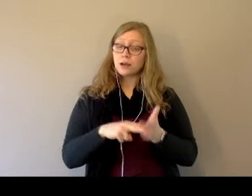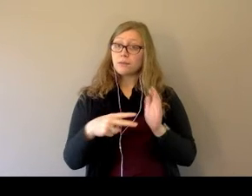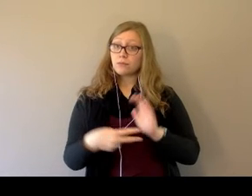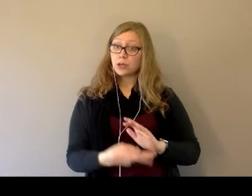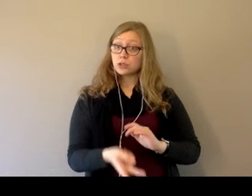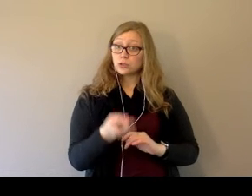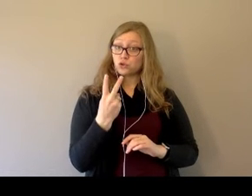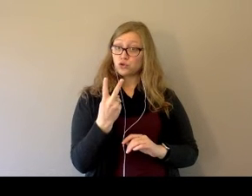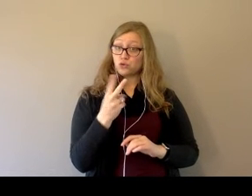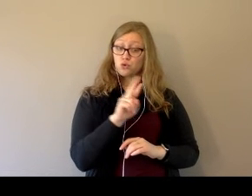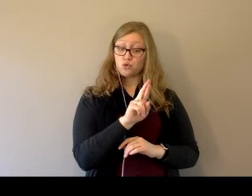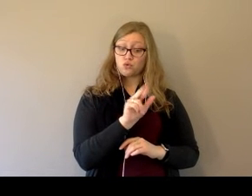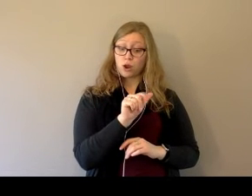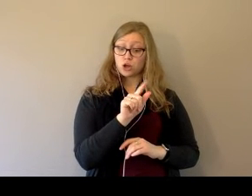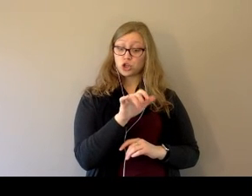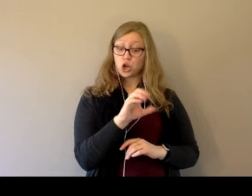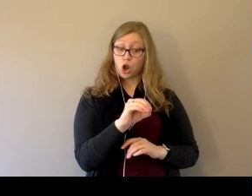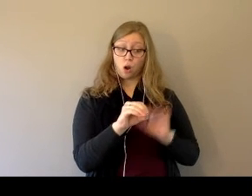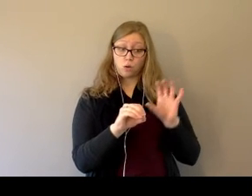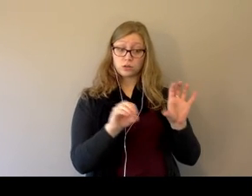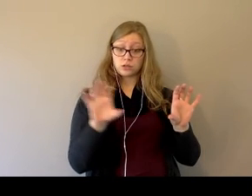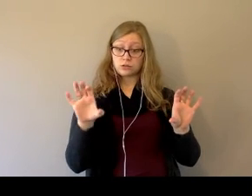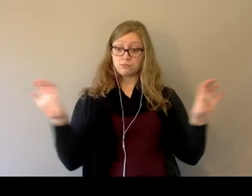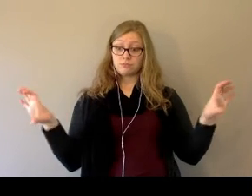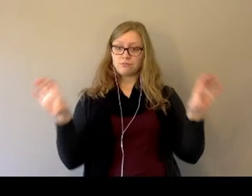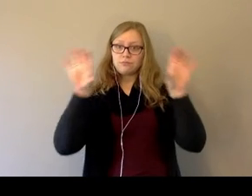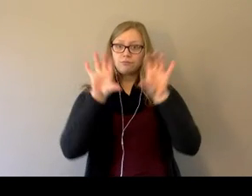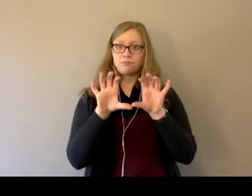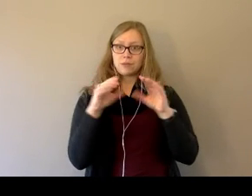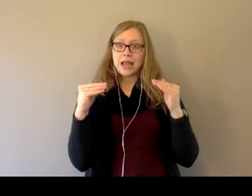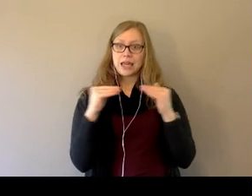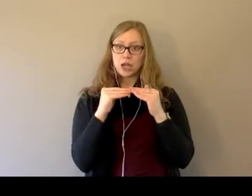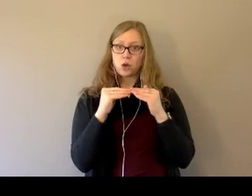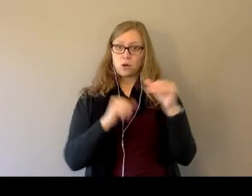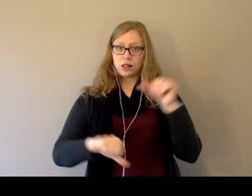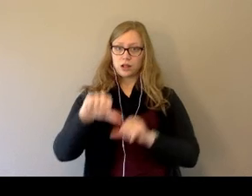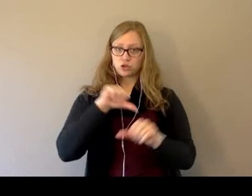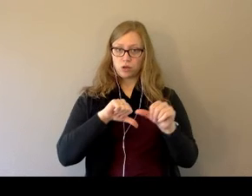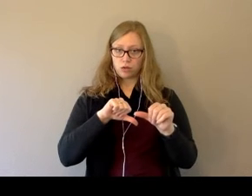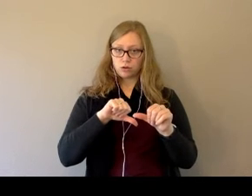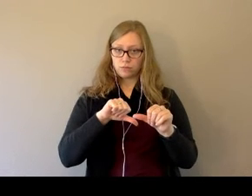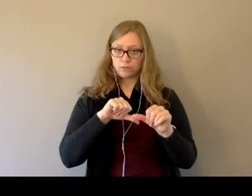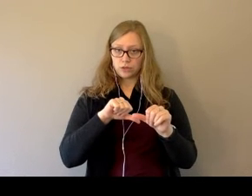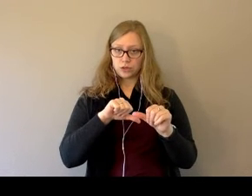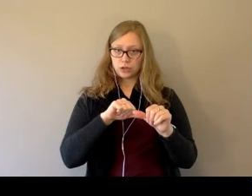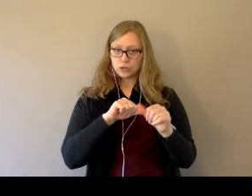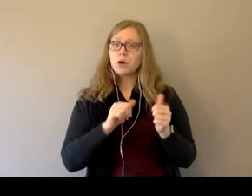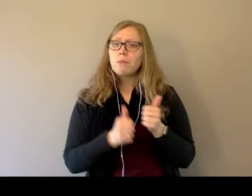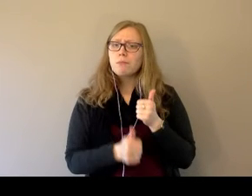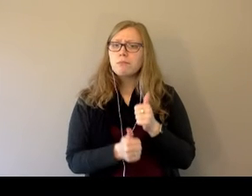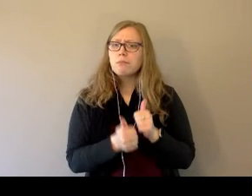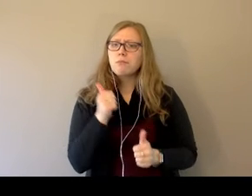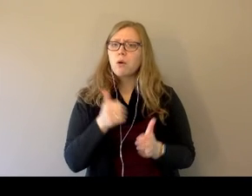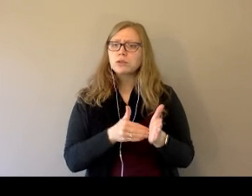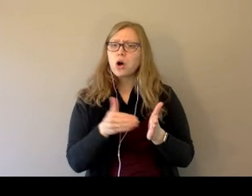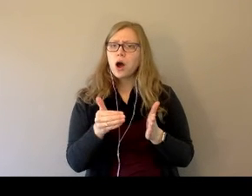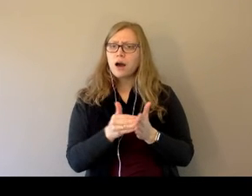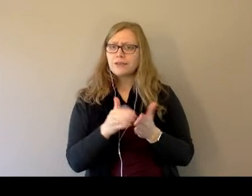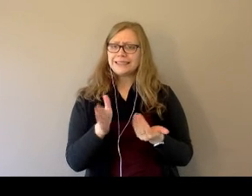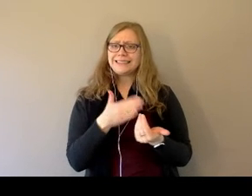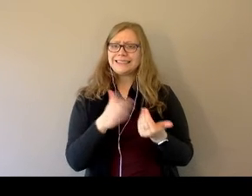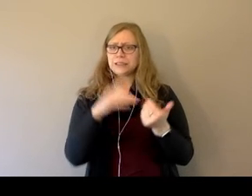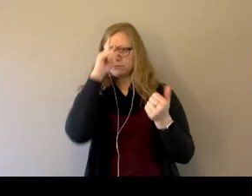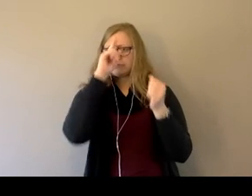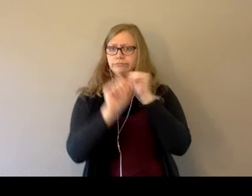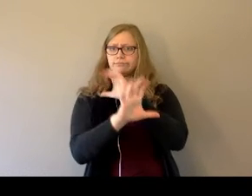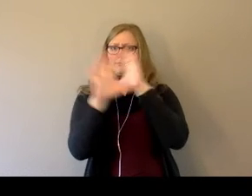can think of it as two fractions equal to each other if the ratios are expressed in fractions. But again, fractions are not the only way we can